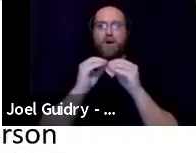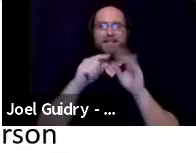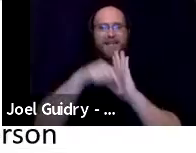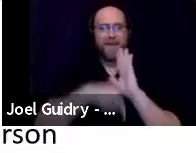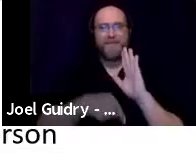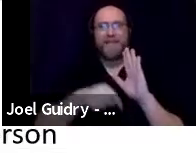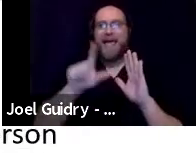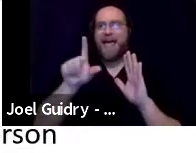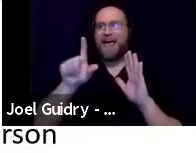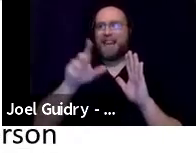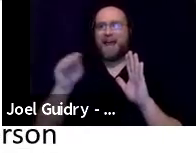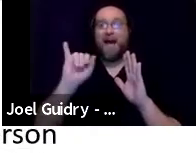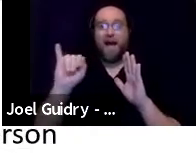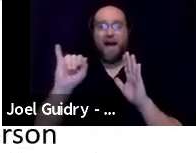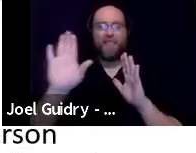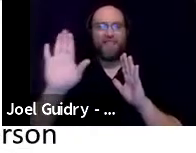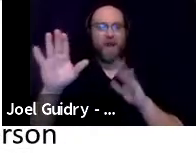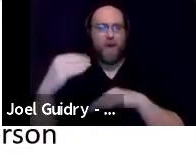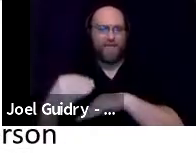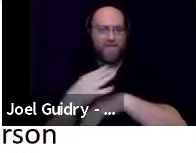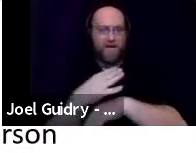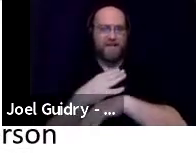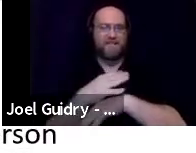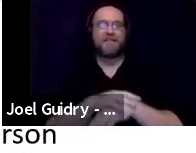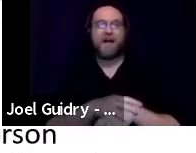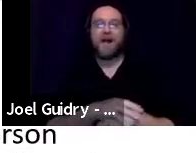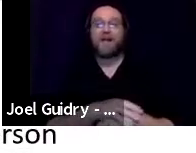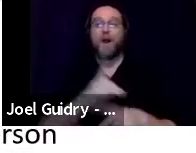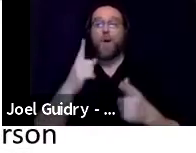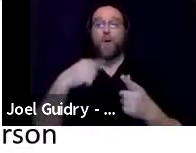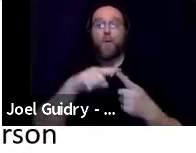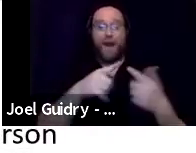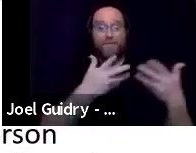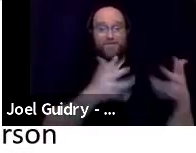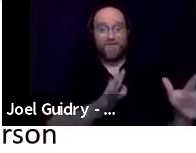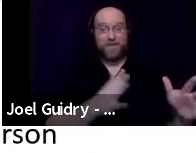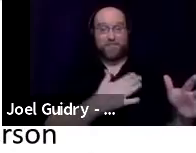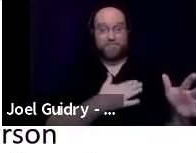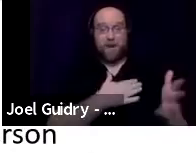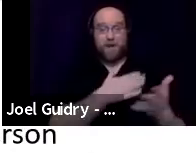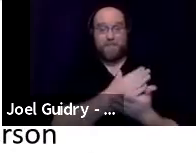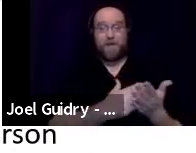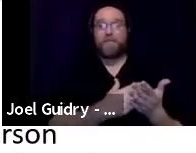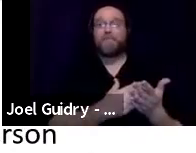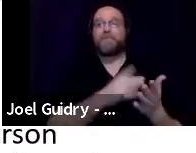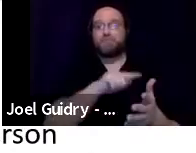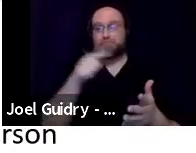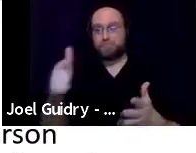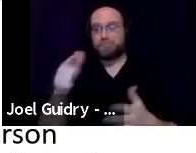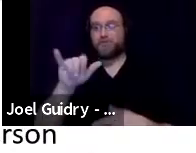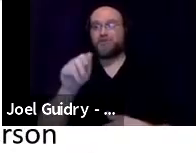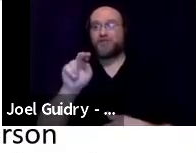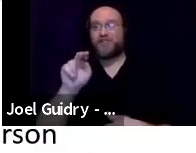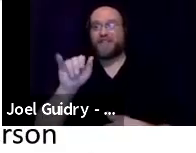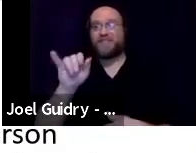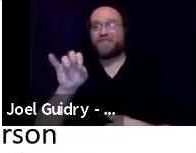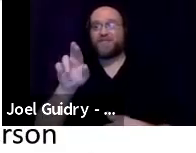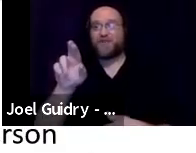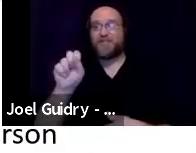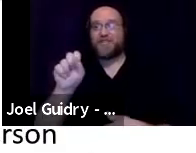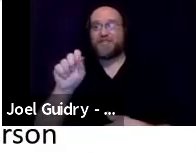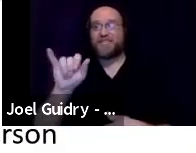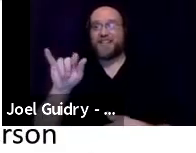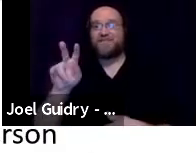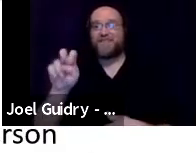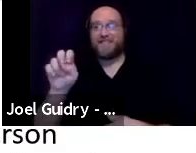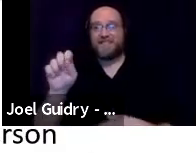in depth. And after I'm done with my section, Jennifer Silvis will be sharing